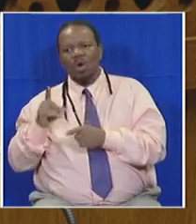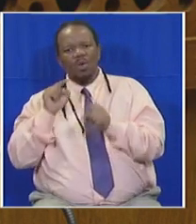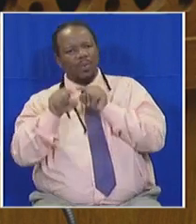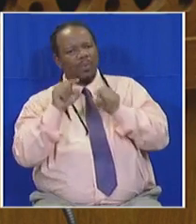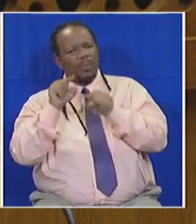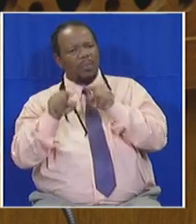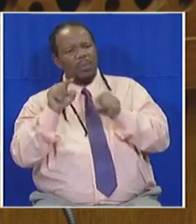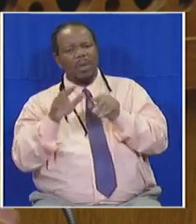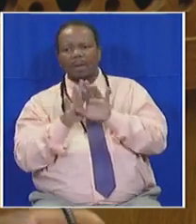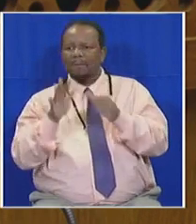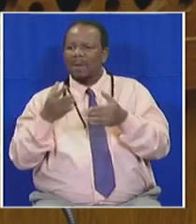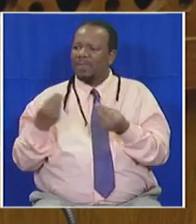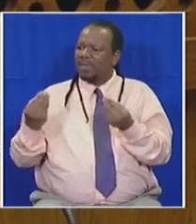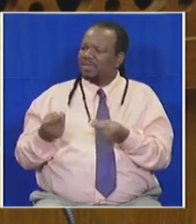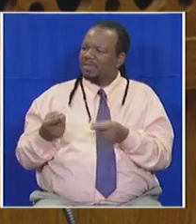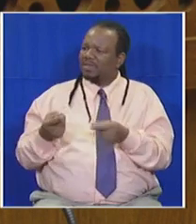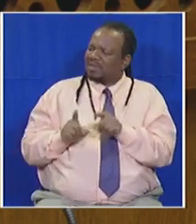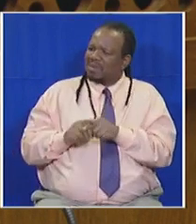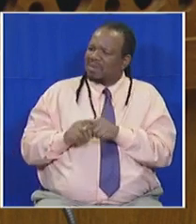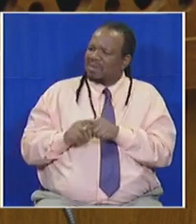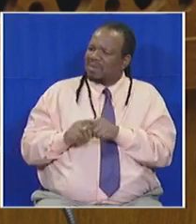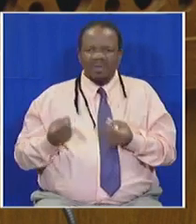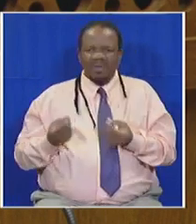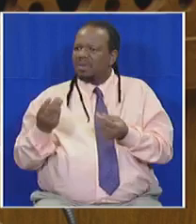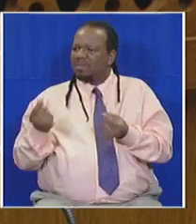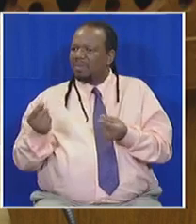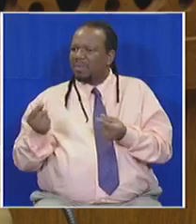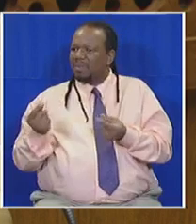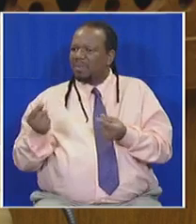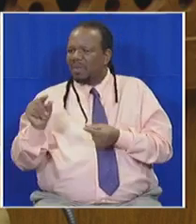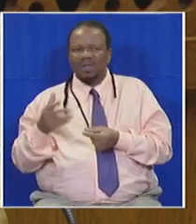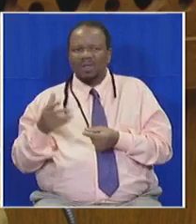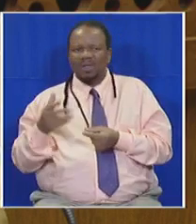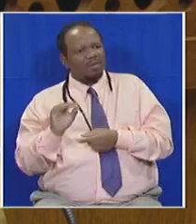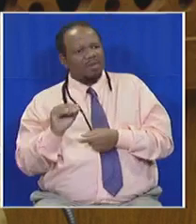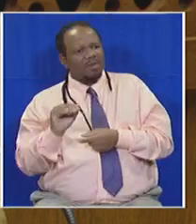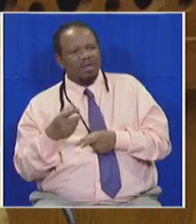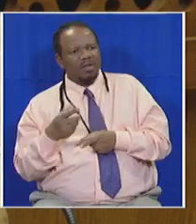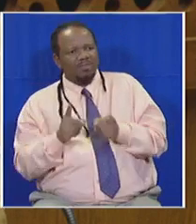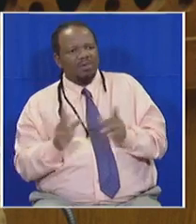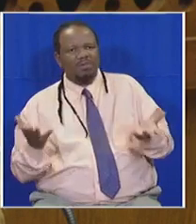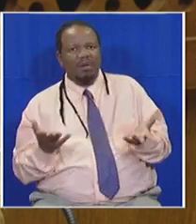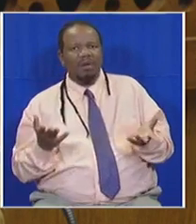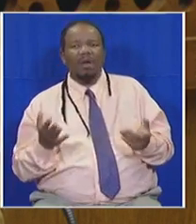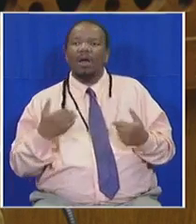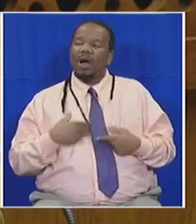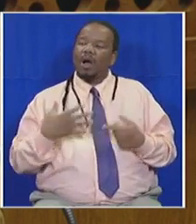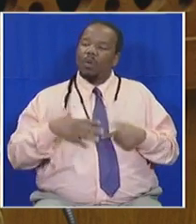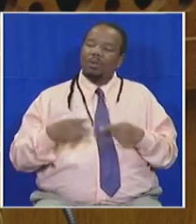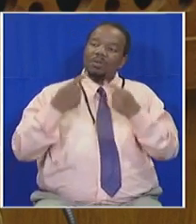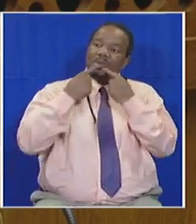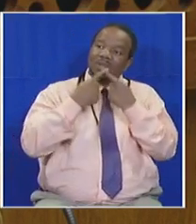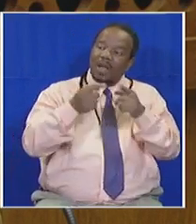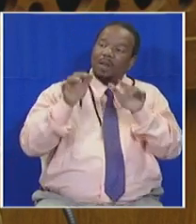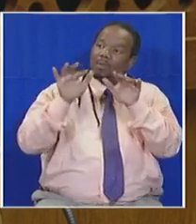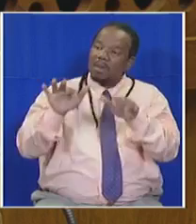little dogs. As I sit down, I just want to tell our people out there that only the ANC-led